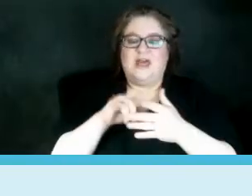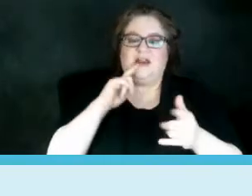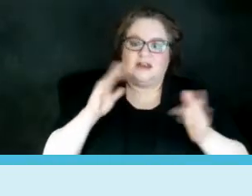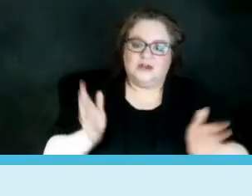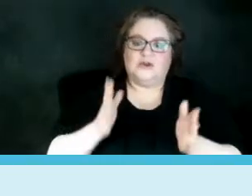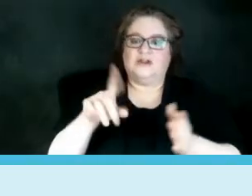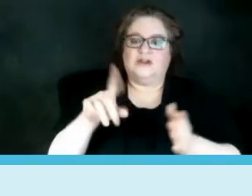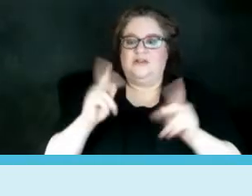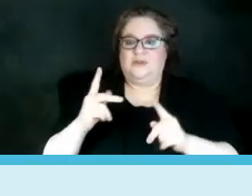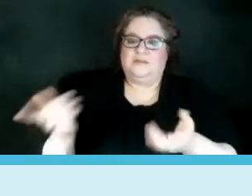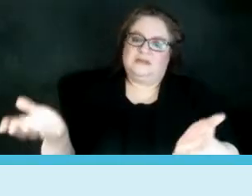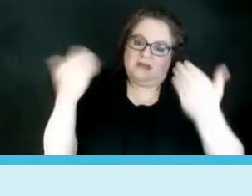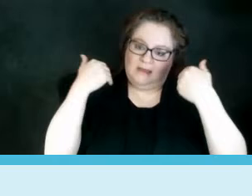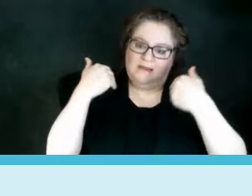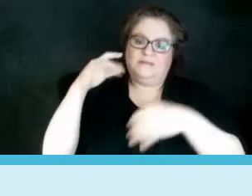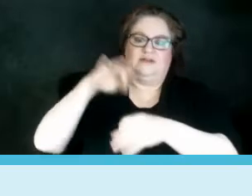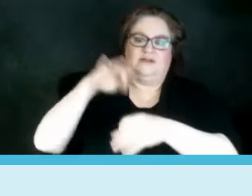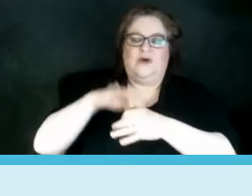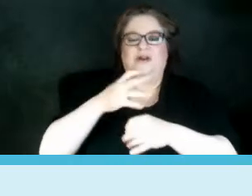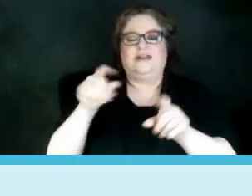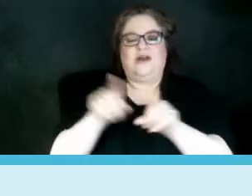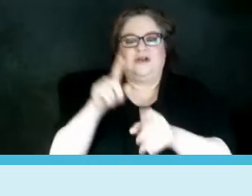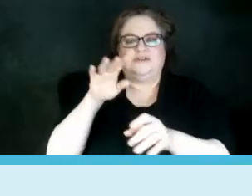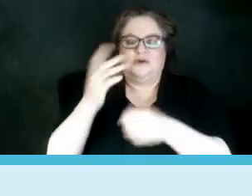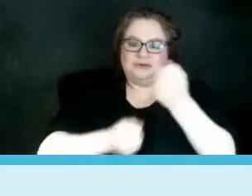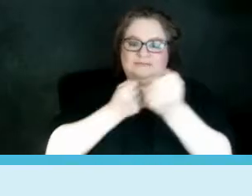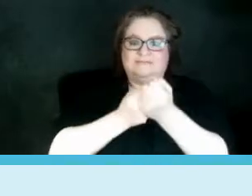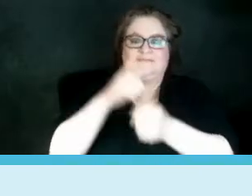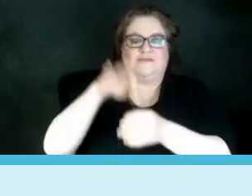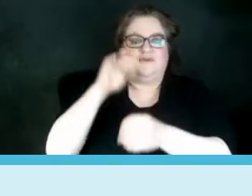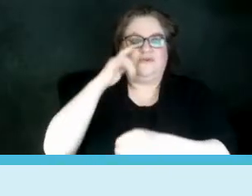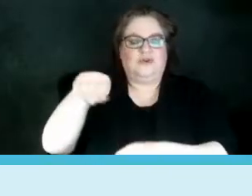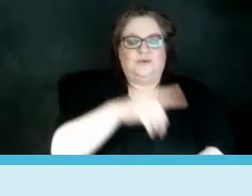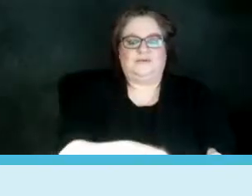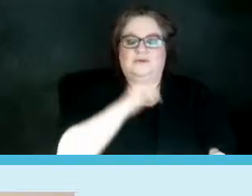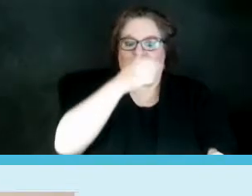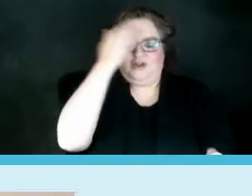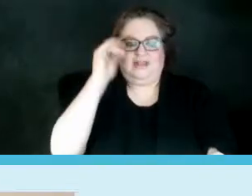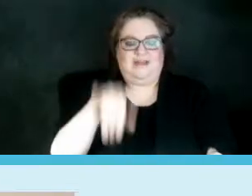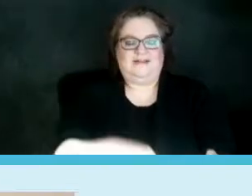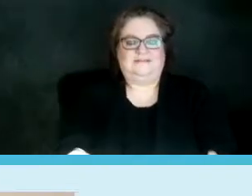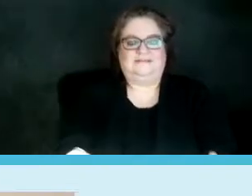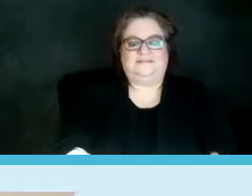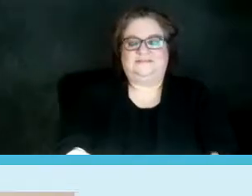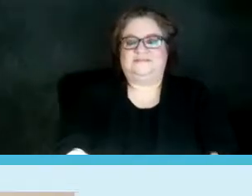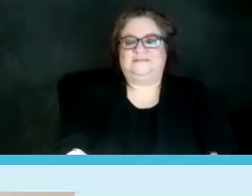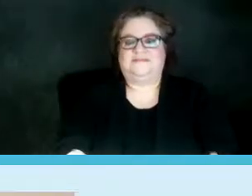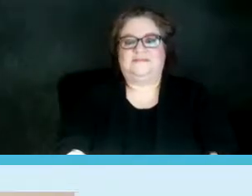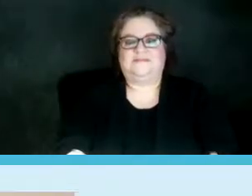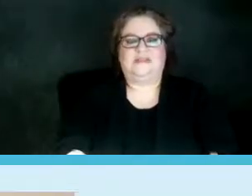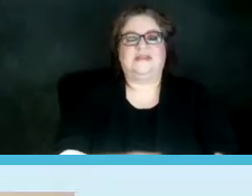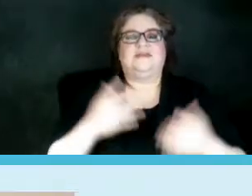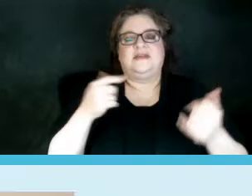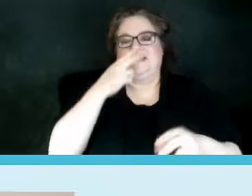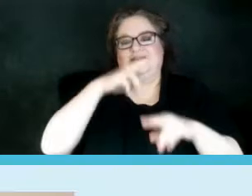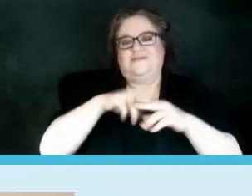encourage others to come and vote and also to vote for you. So let's not forget that. All right, so this is the